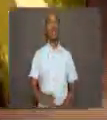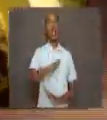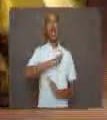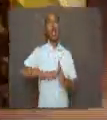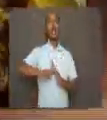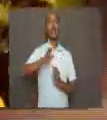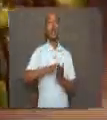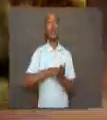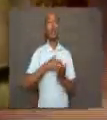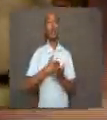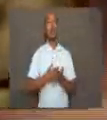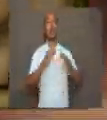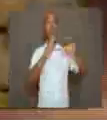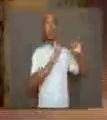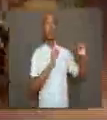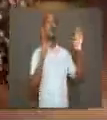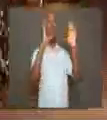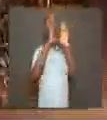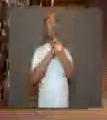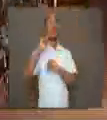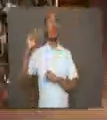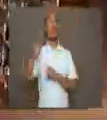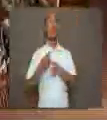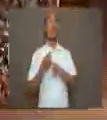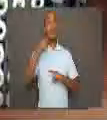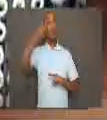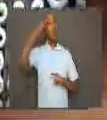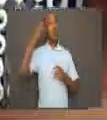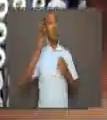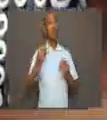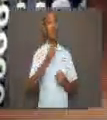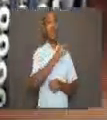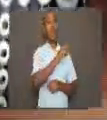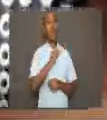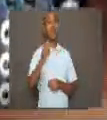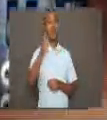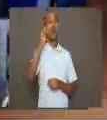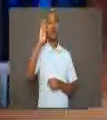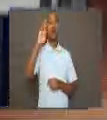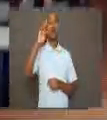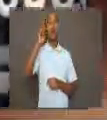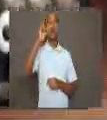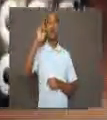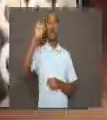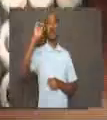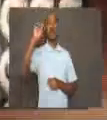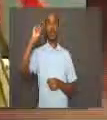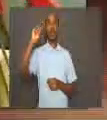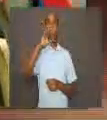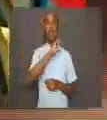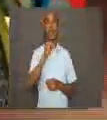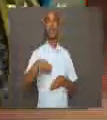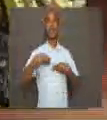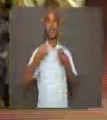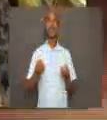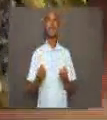Electroplating protects the finished product from corrosion and abrasion and gives it a